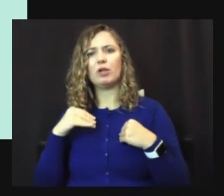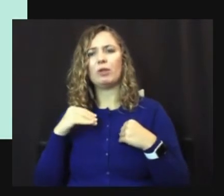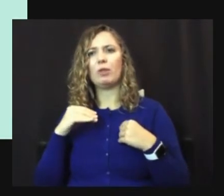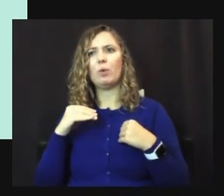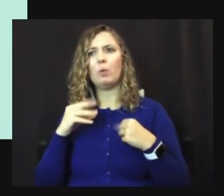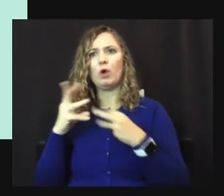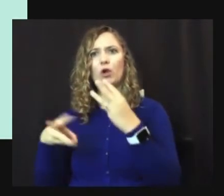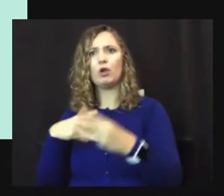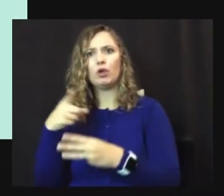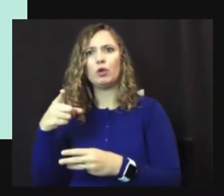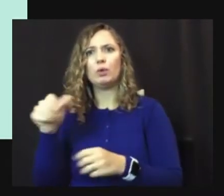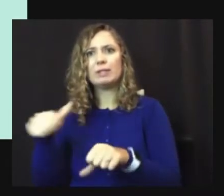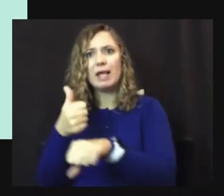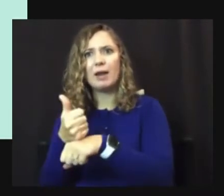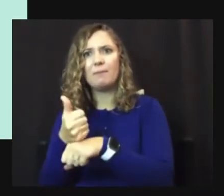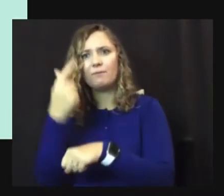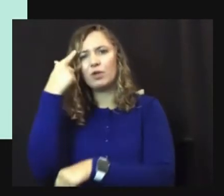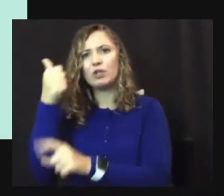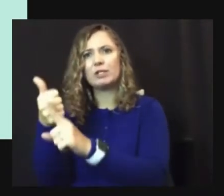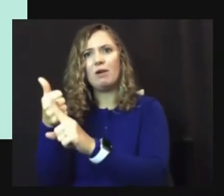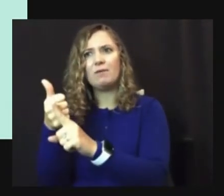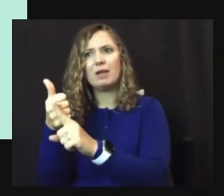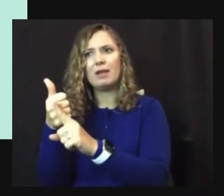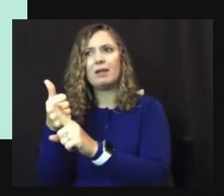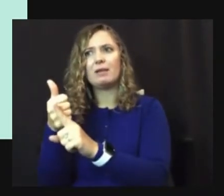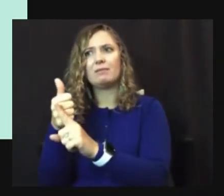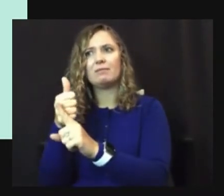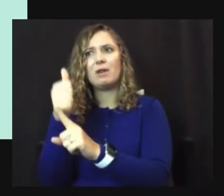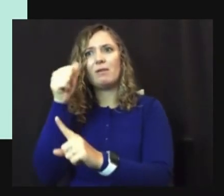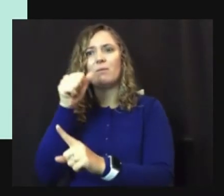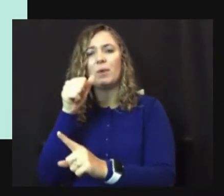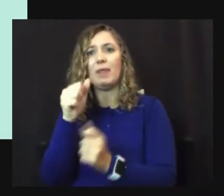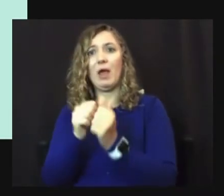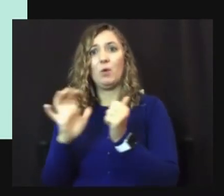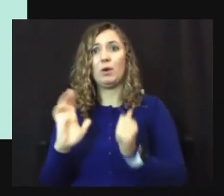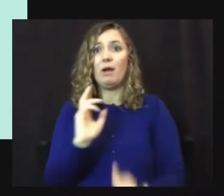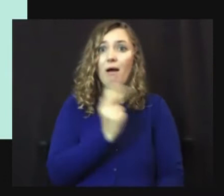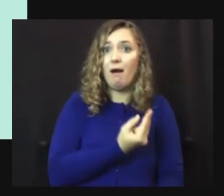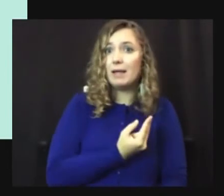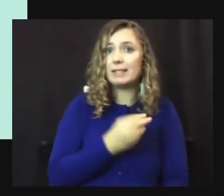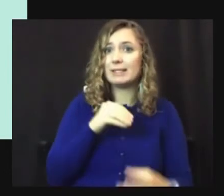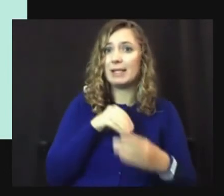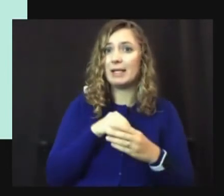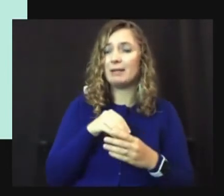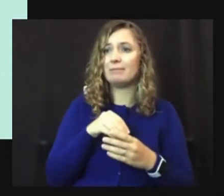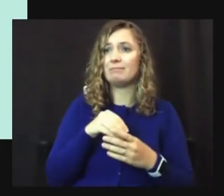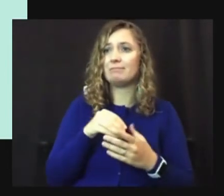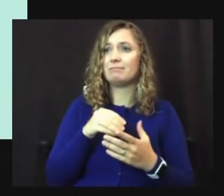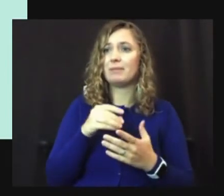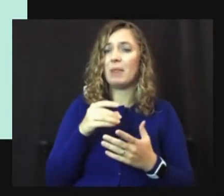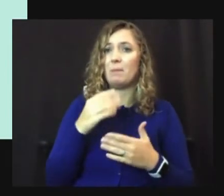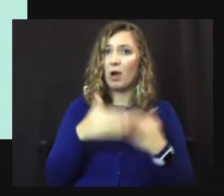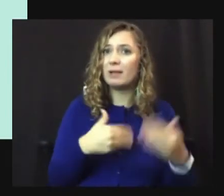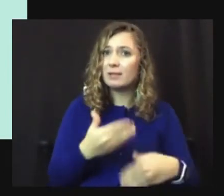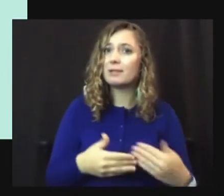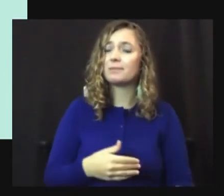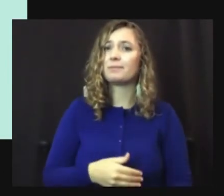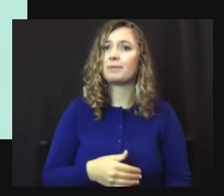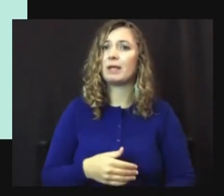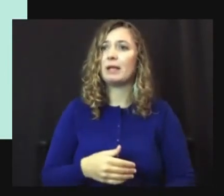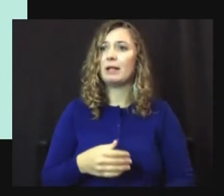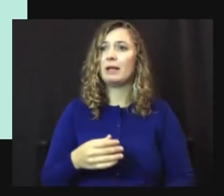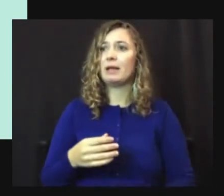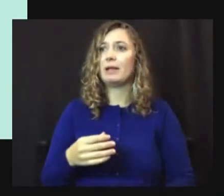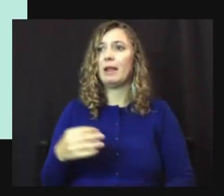without thinking of us, that benefits the majority and does not